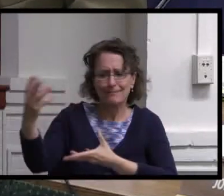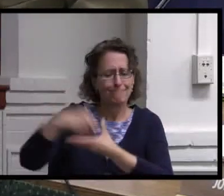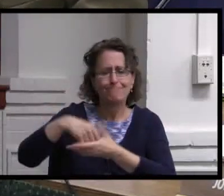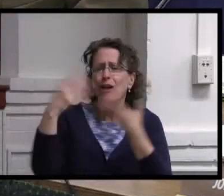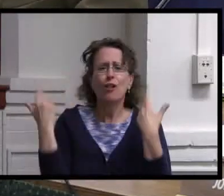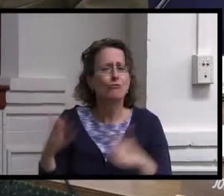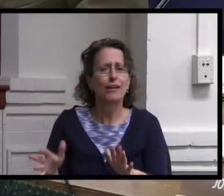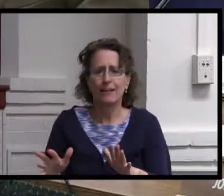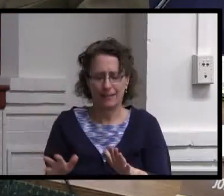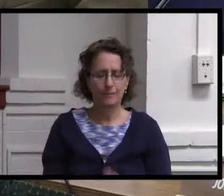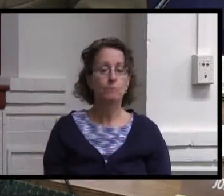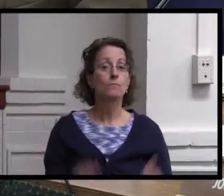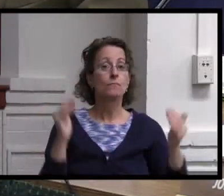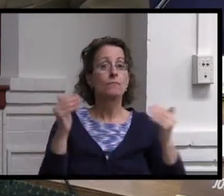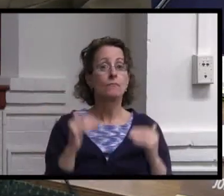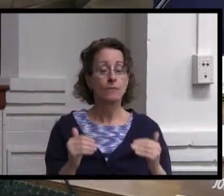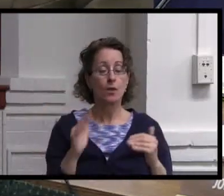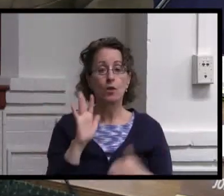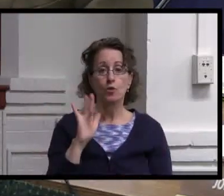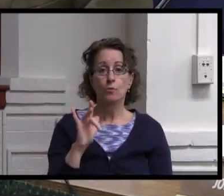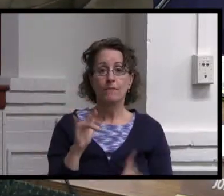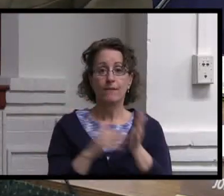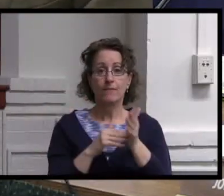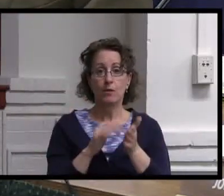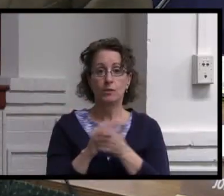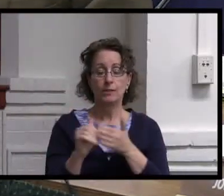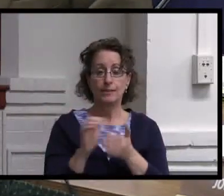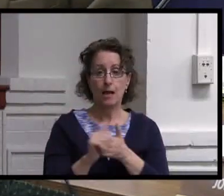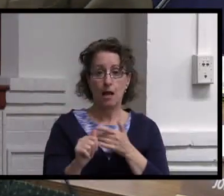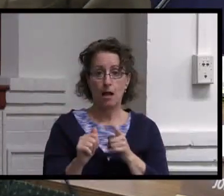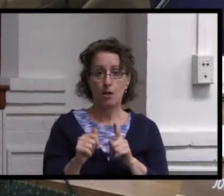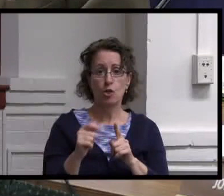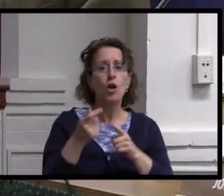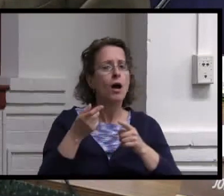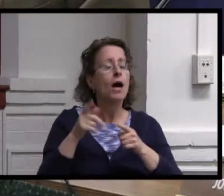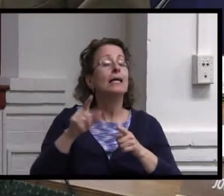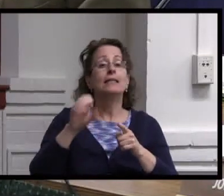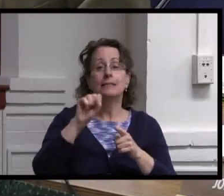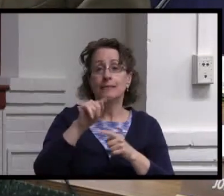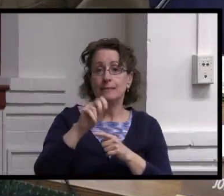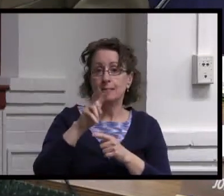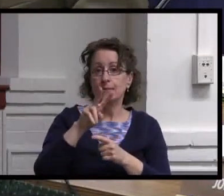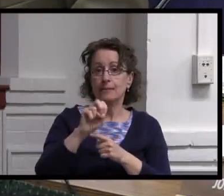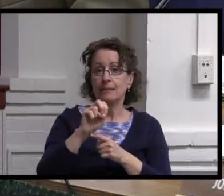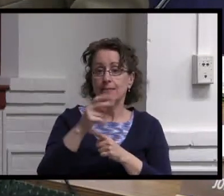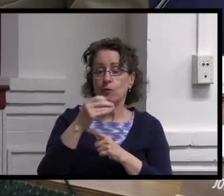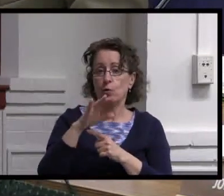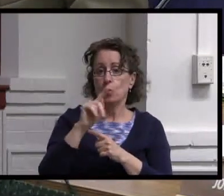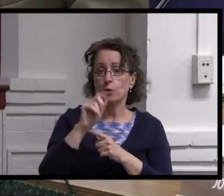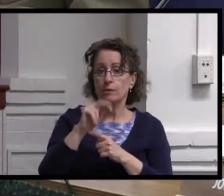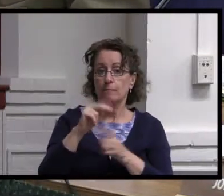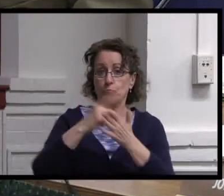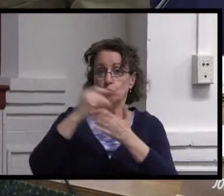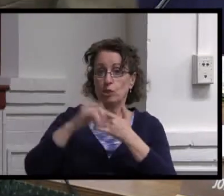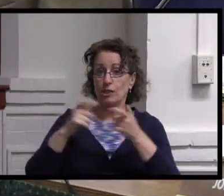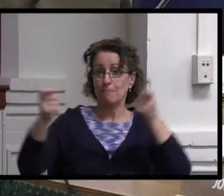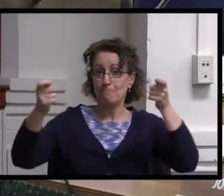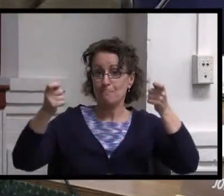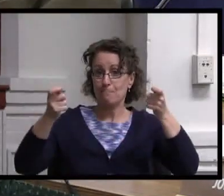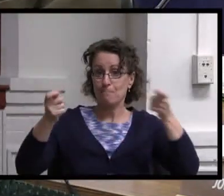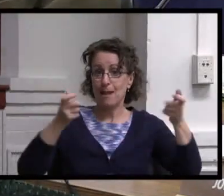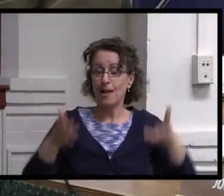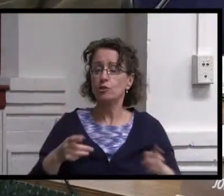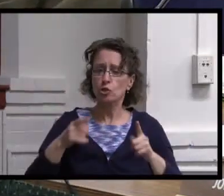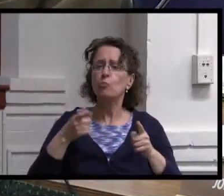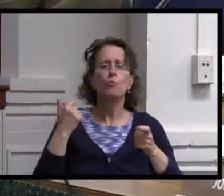The next item is $25,000 additional funding for Steve Horton's services as the owner's project manager. I've explained in some